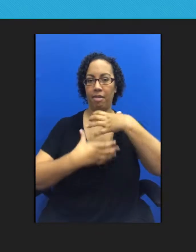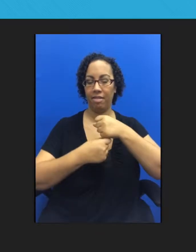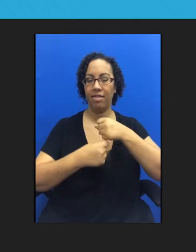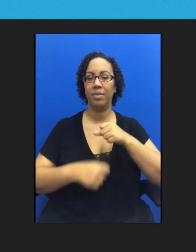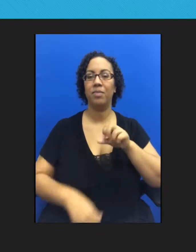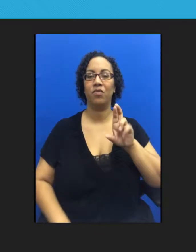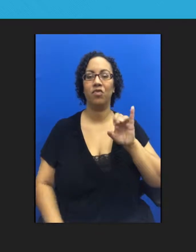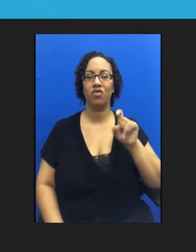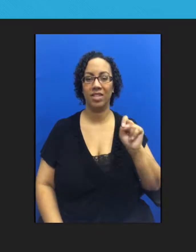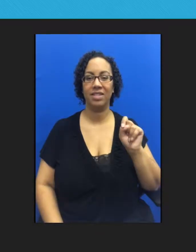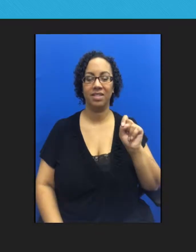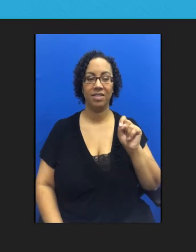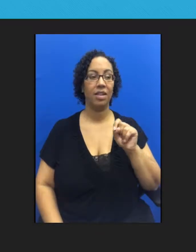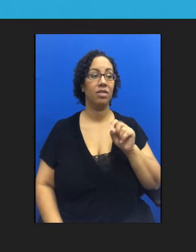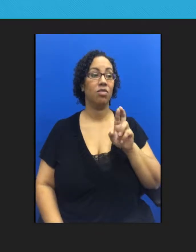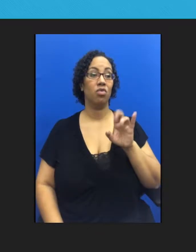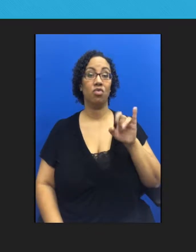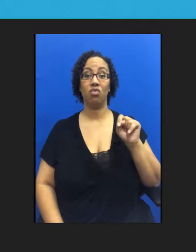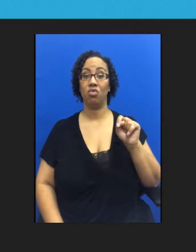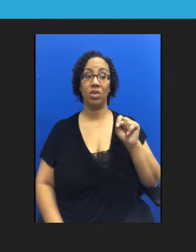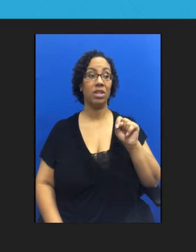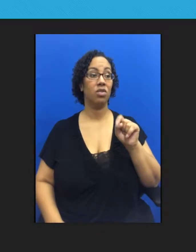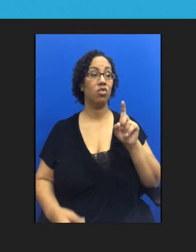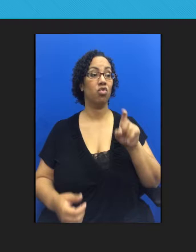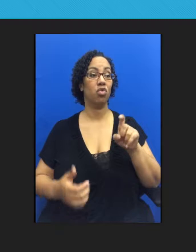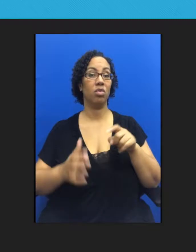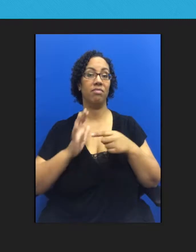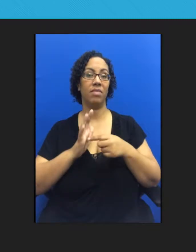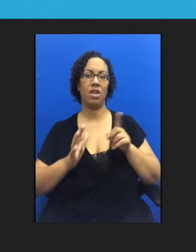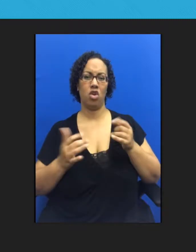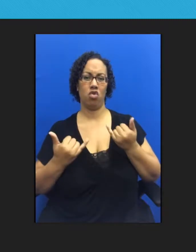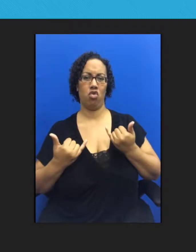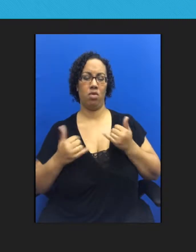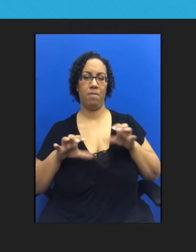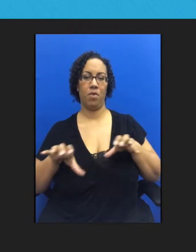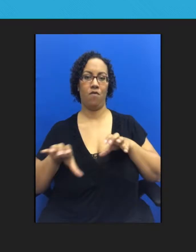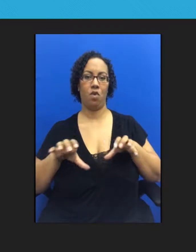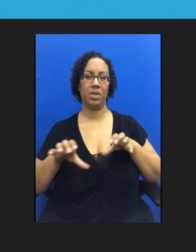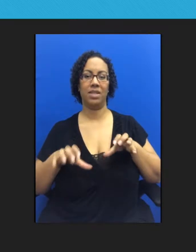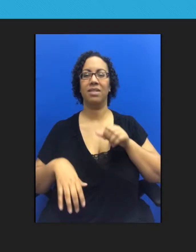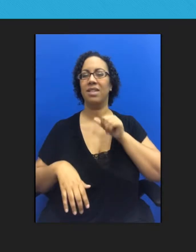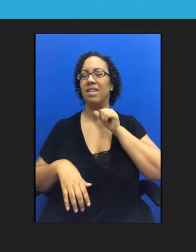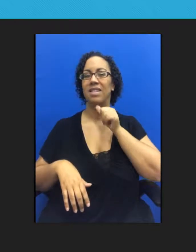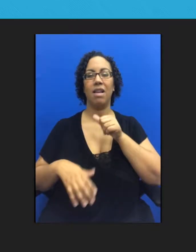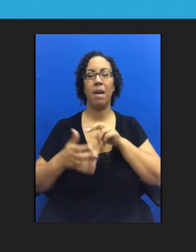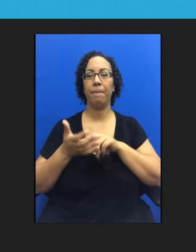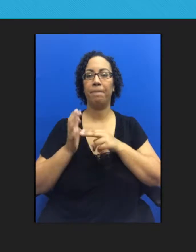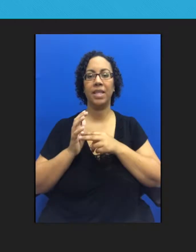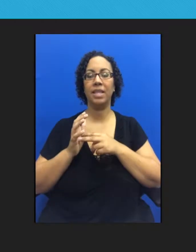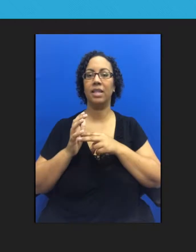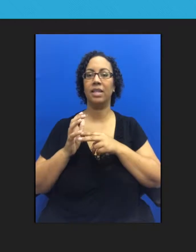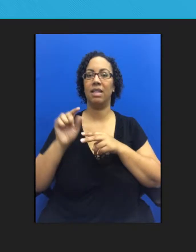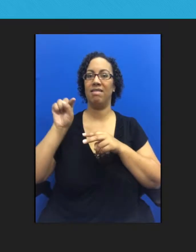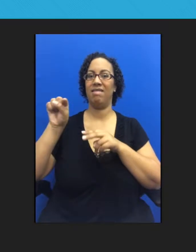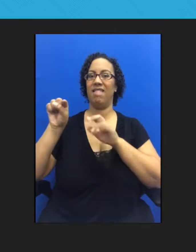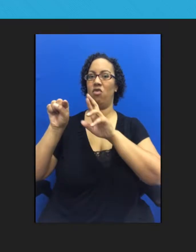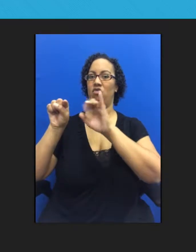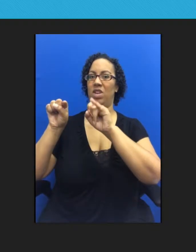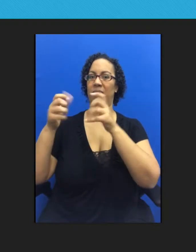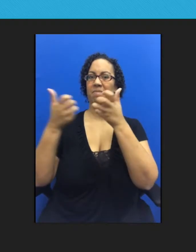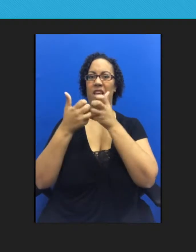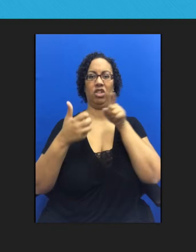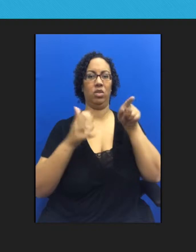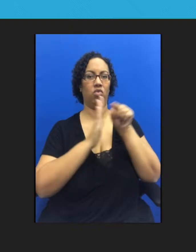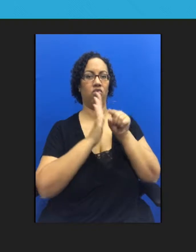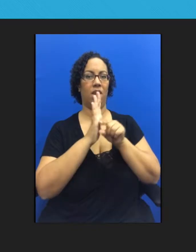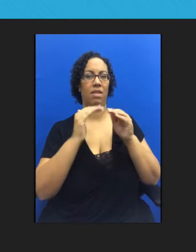score refers to the RASH unit, which I realize is an unusual acronym. The RIT score reflects the